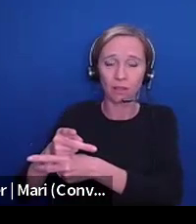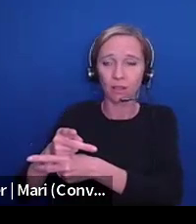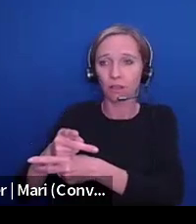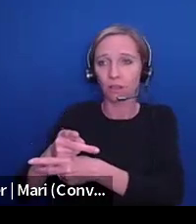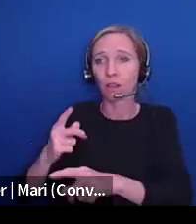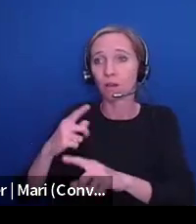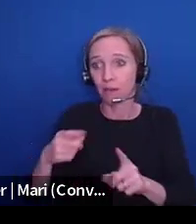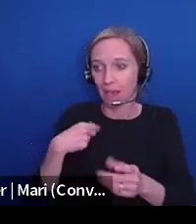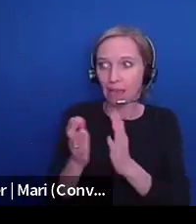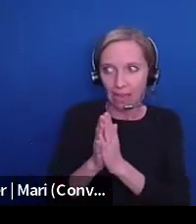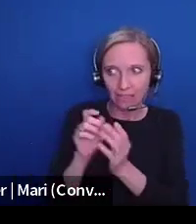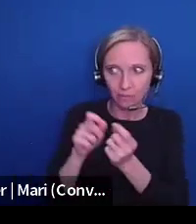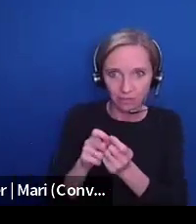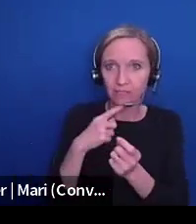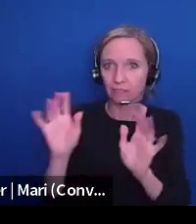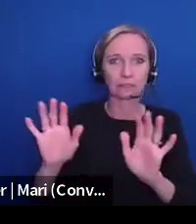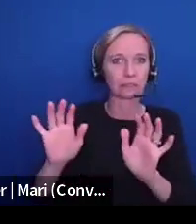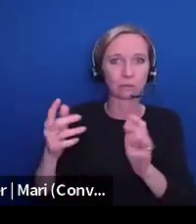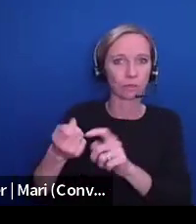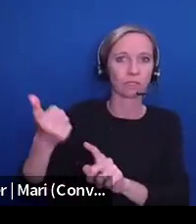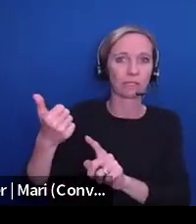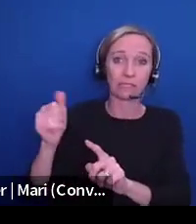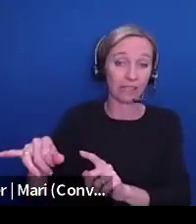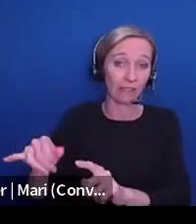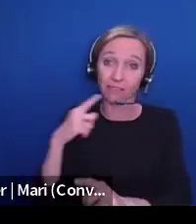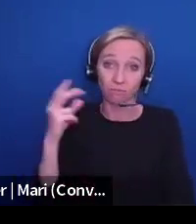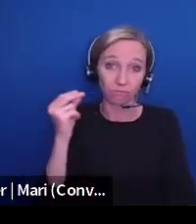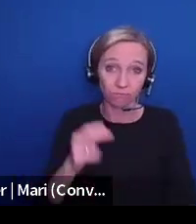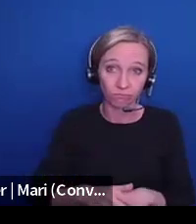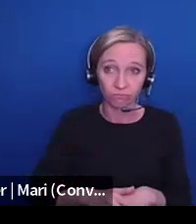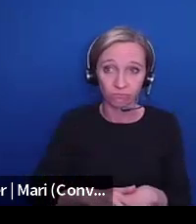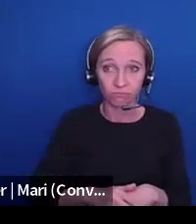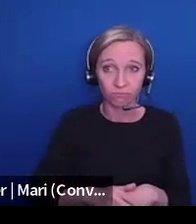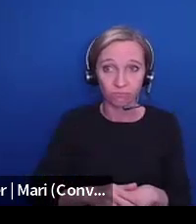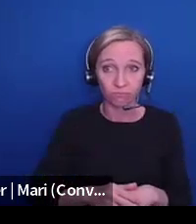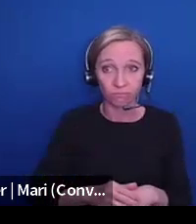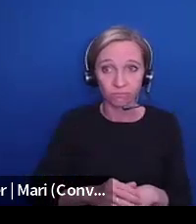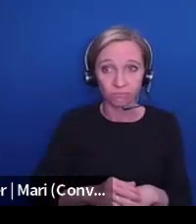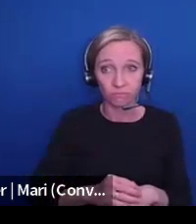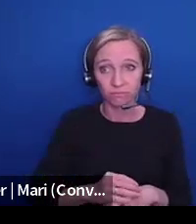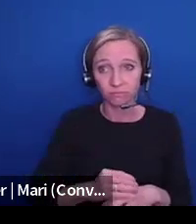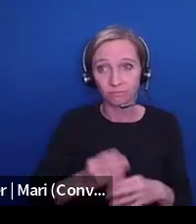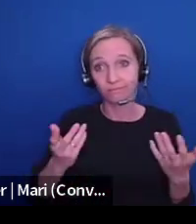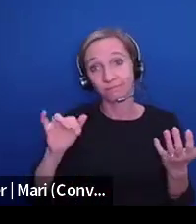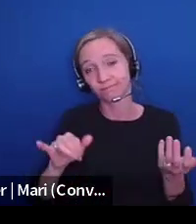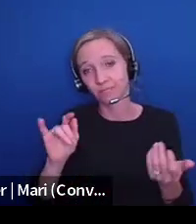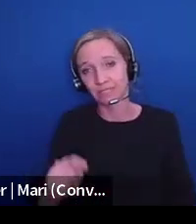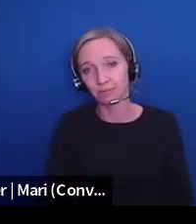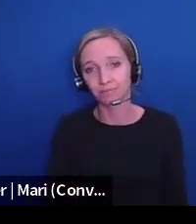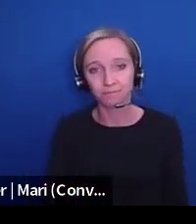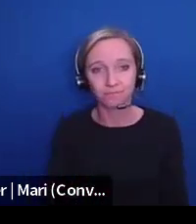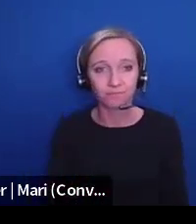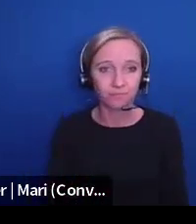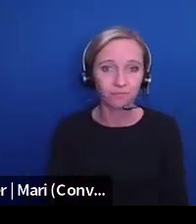but I specifically asked not to keep it. So this is it.